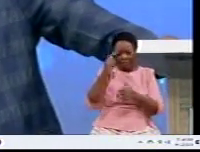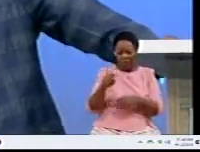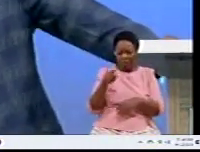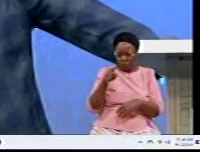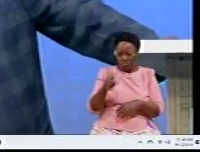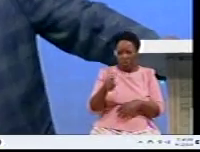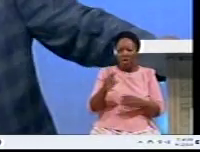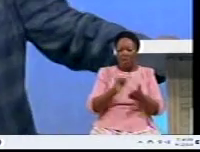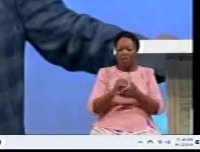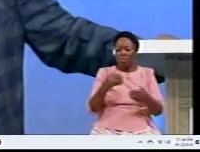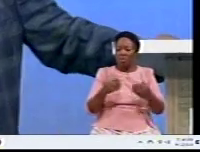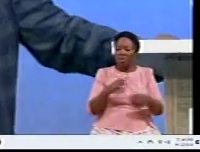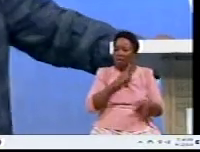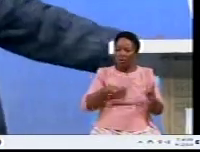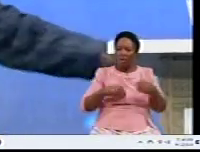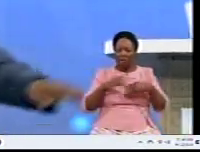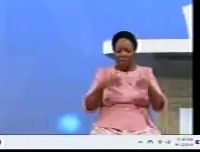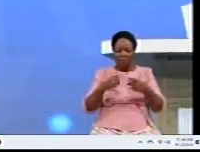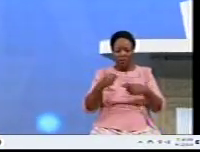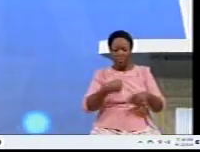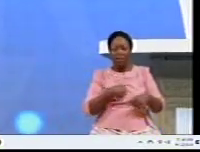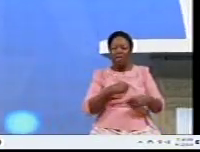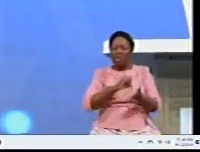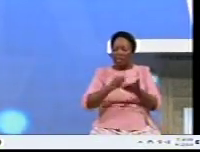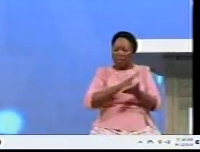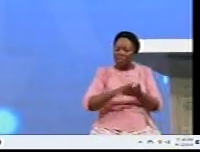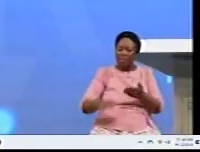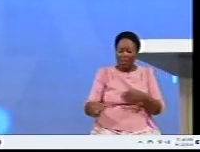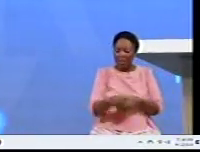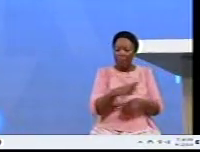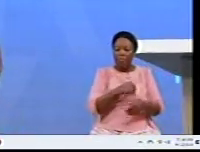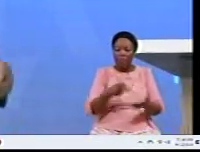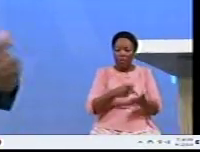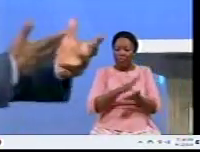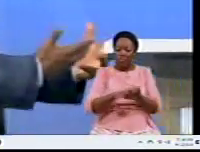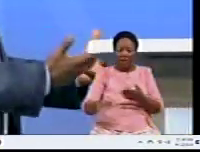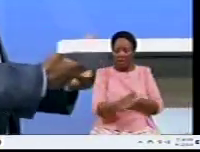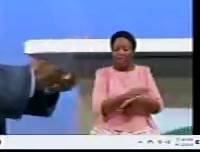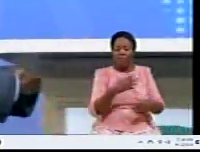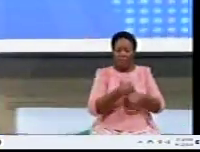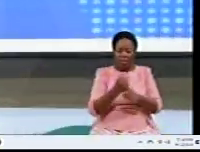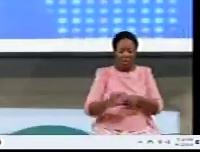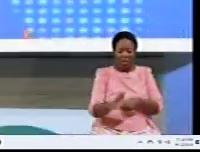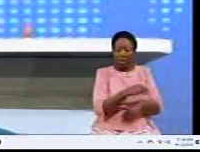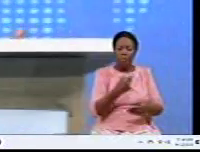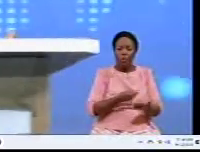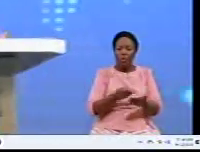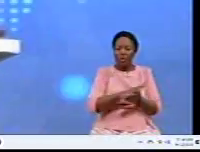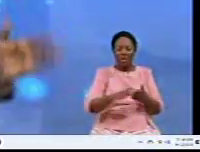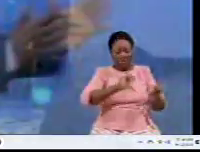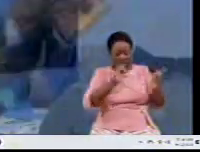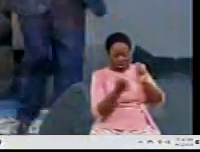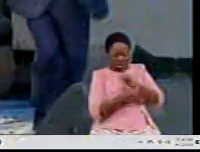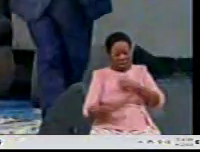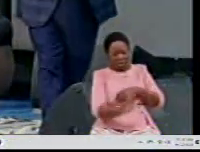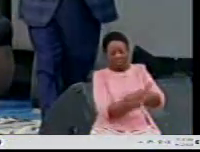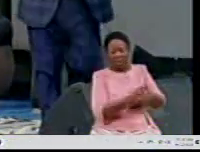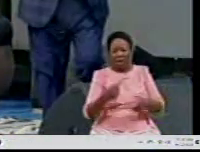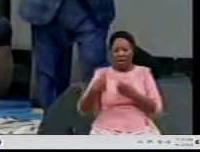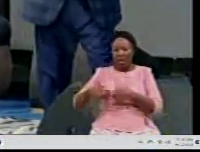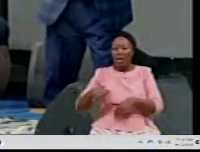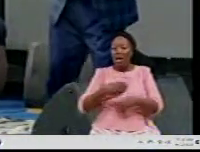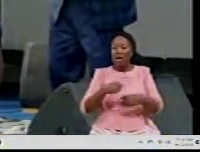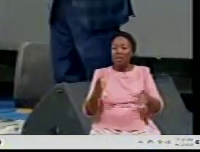me. Sanctify them, purify them, make them holy. Change their heart, take away